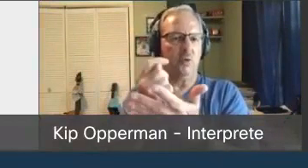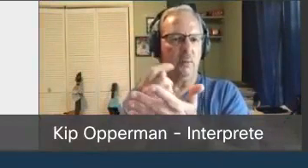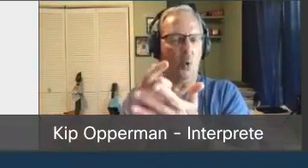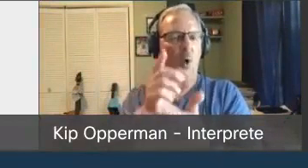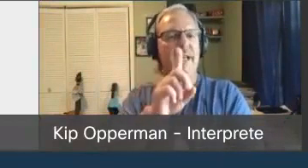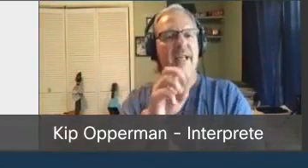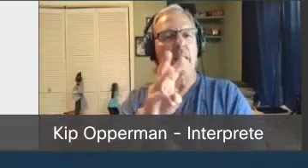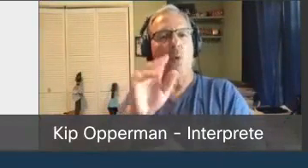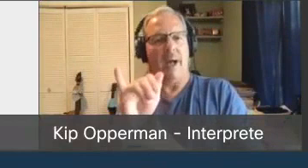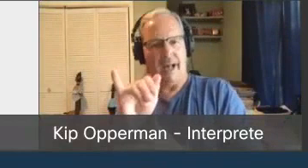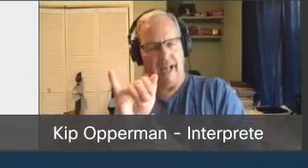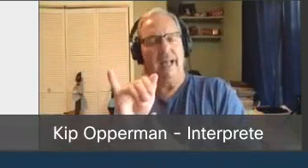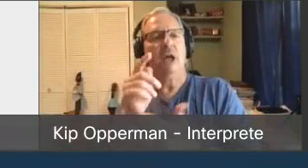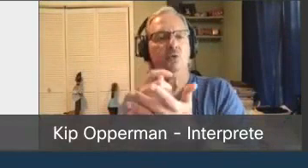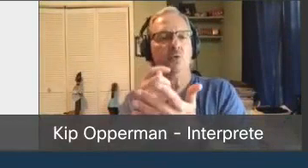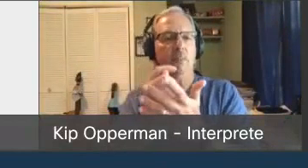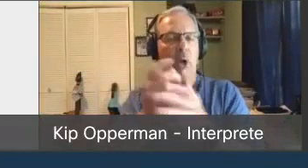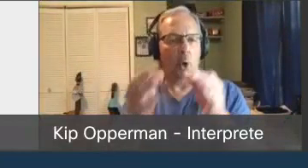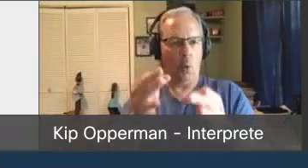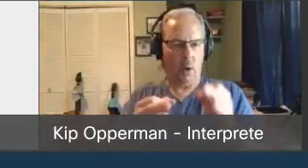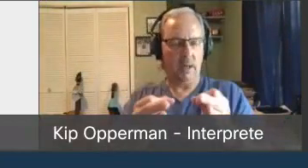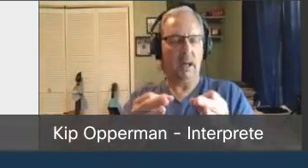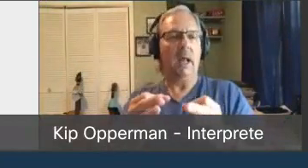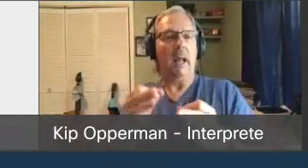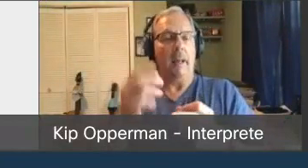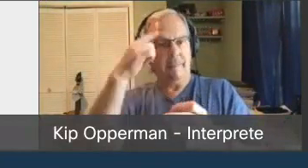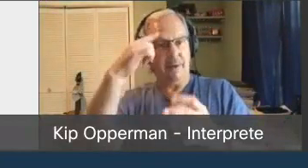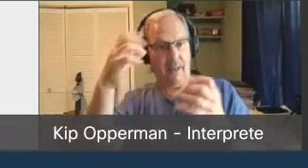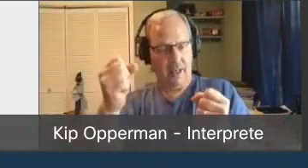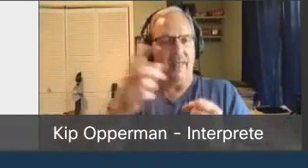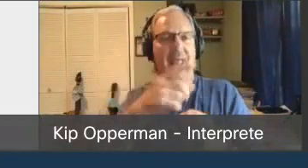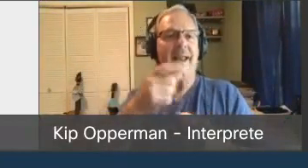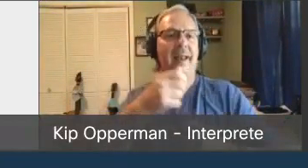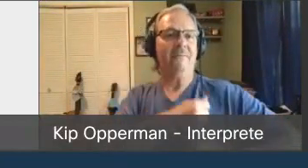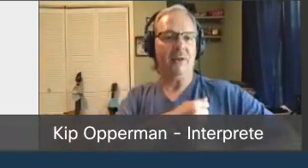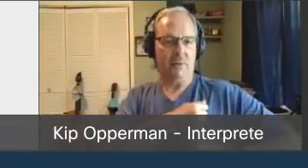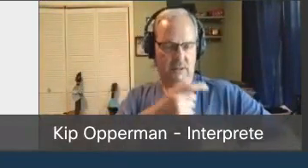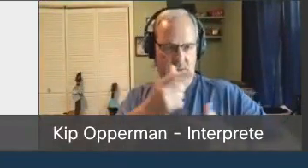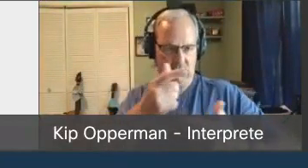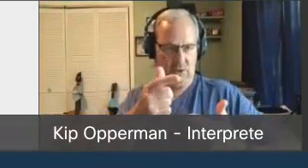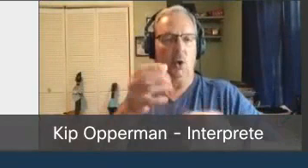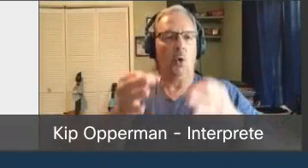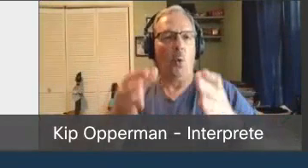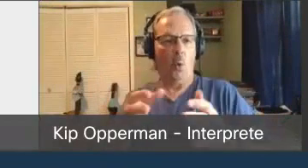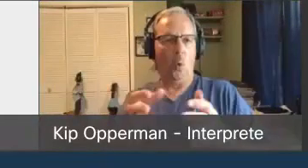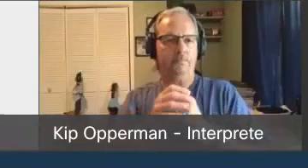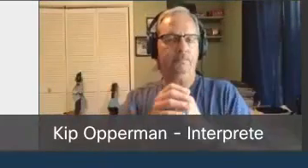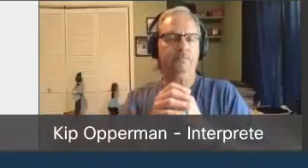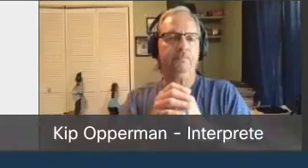Court, the Mental Health Court, and the Veterans Court, as well as the Drug Diversion Court. She is also a